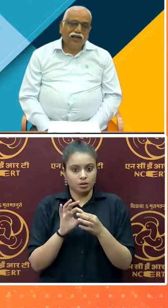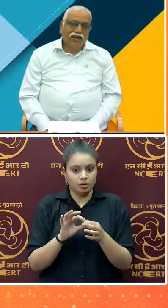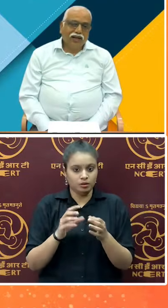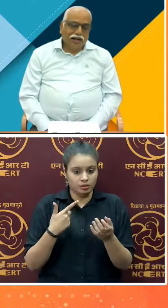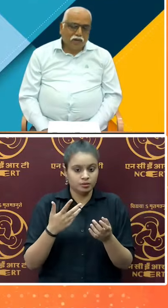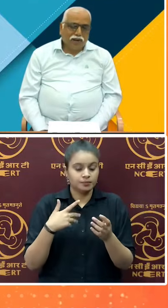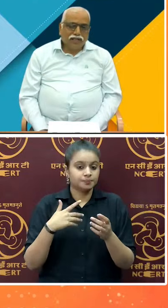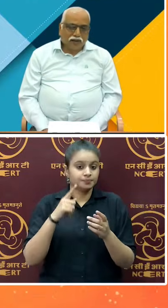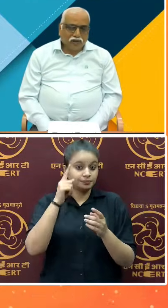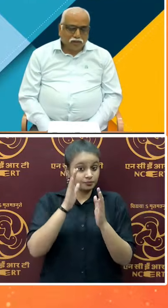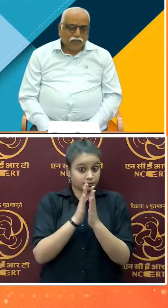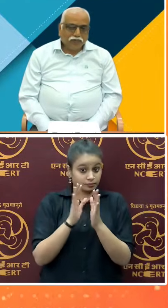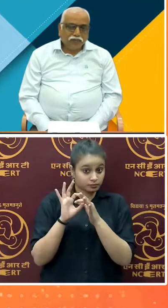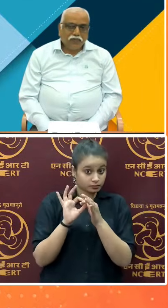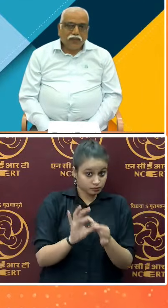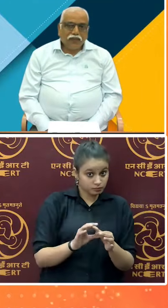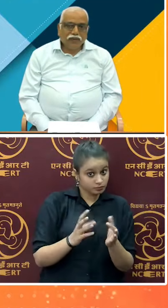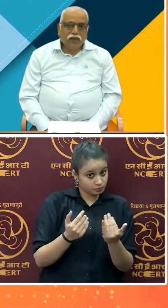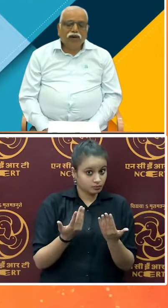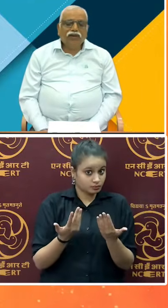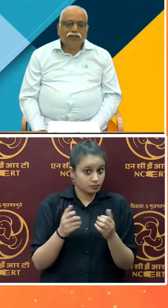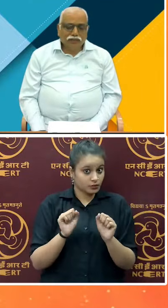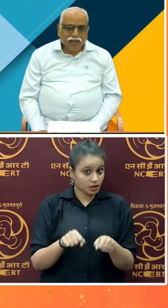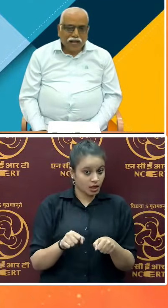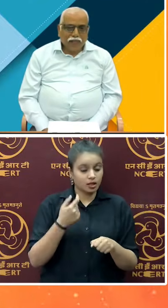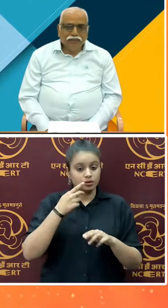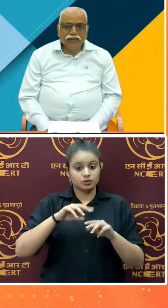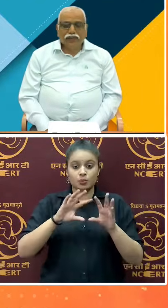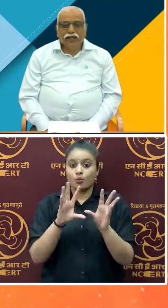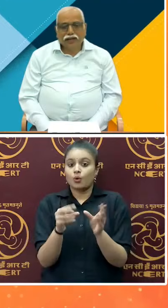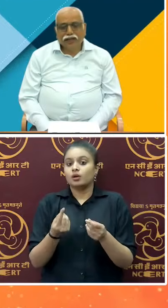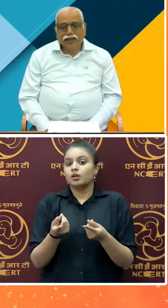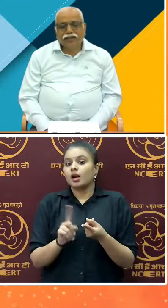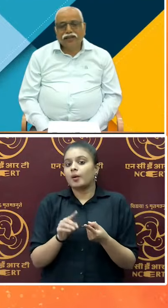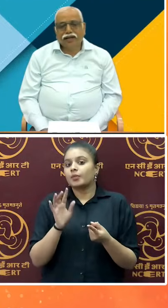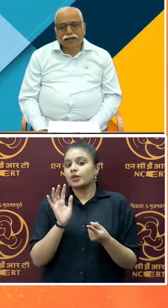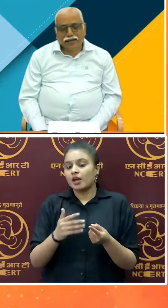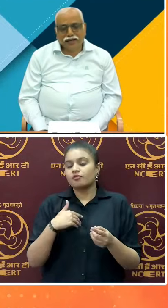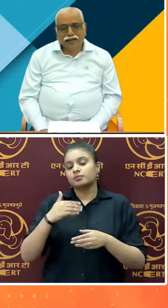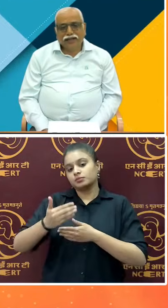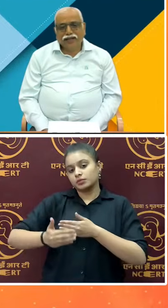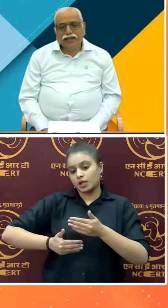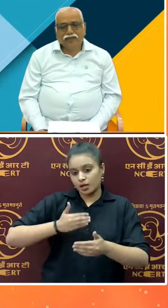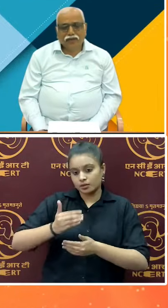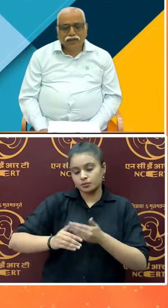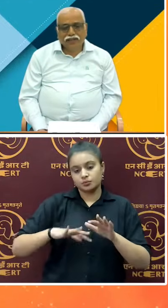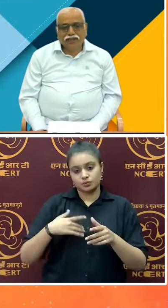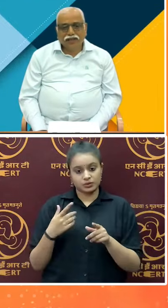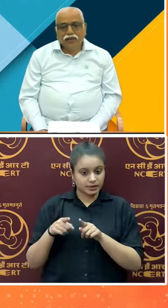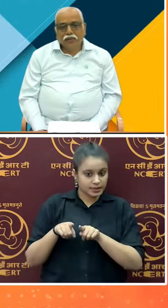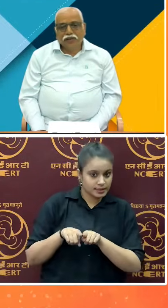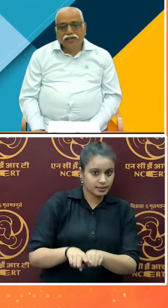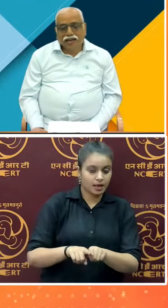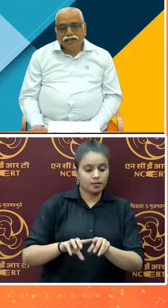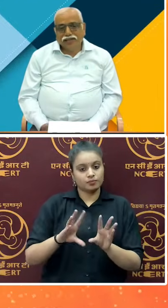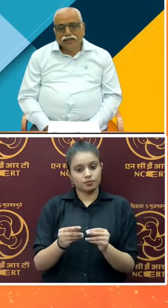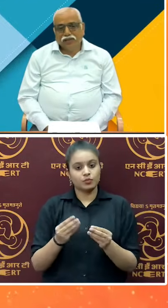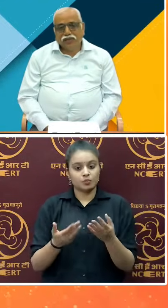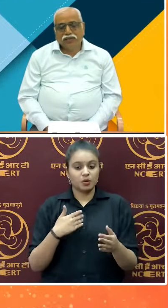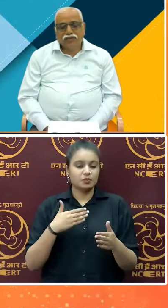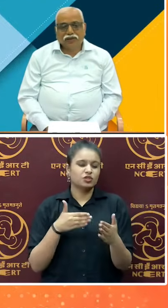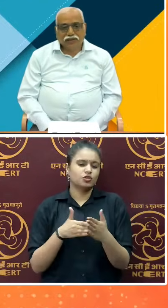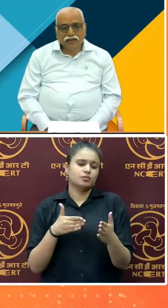spiritual domains also. So all of them happens continuously and concurrently, and therefore it is a very